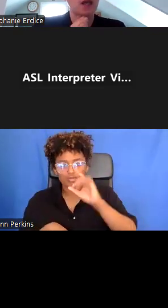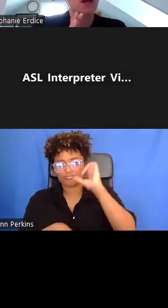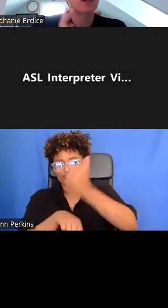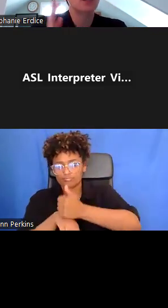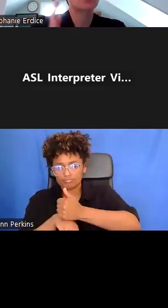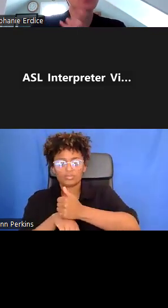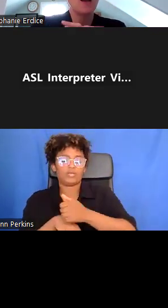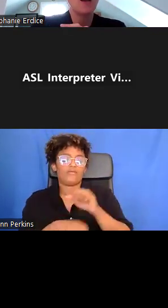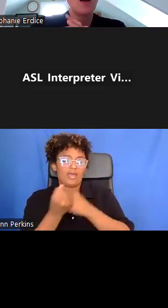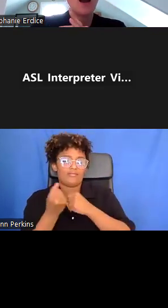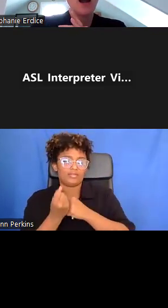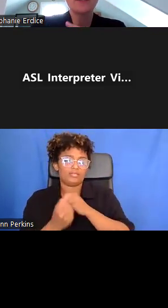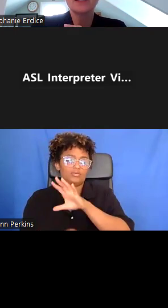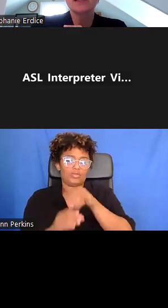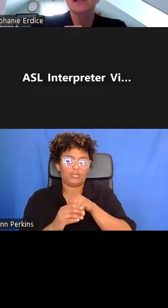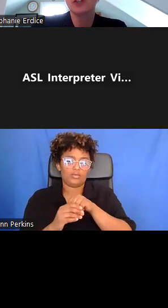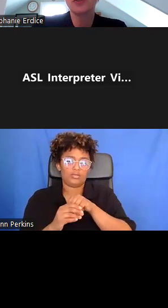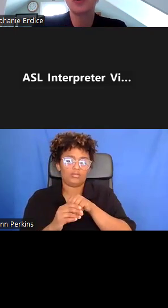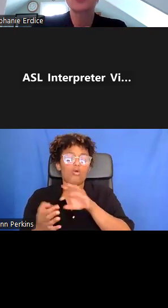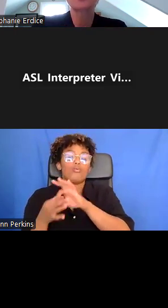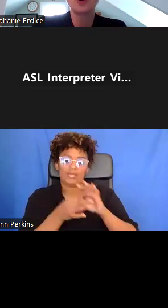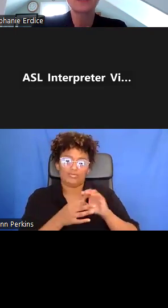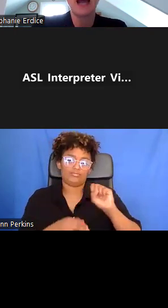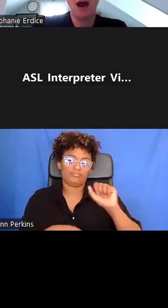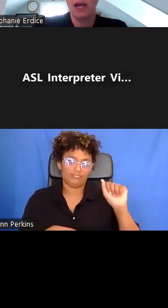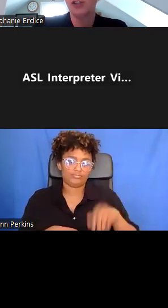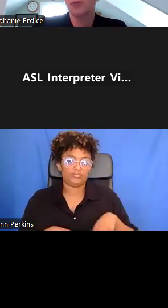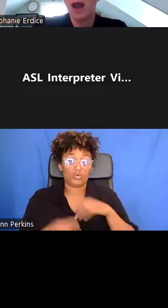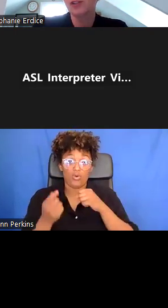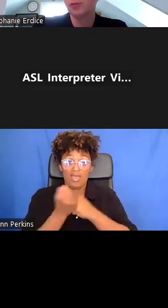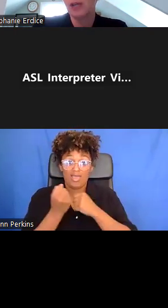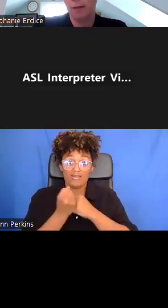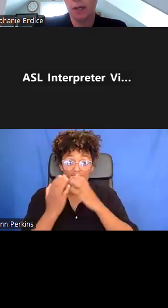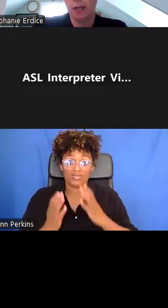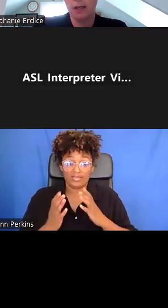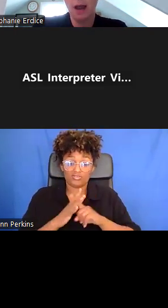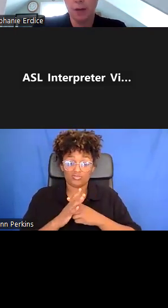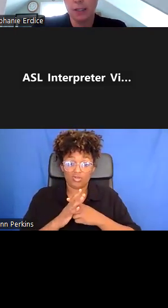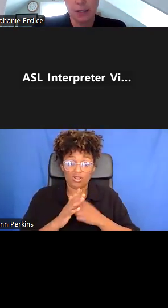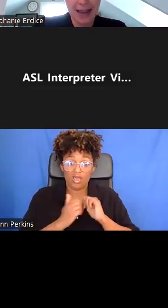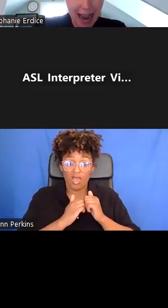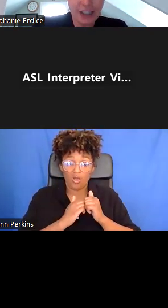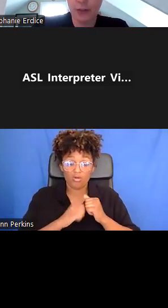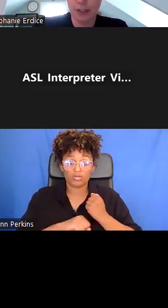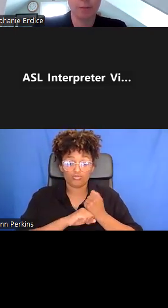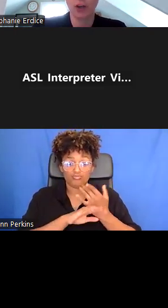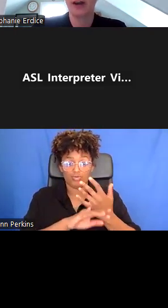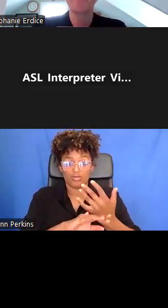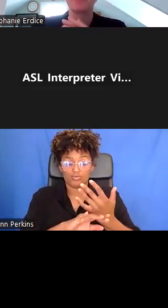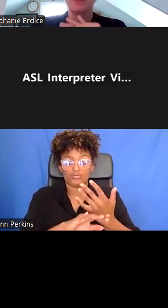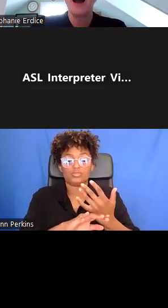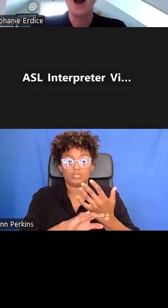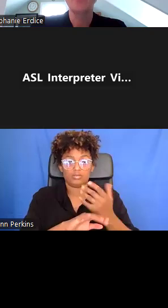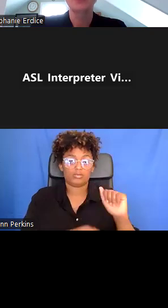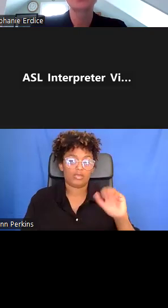assault. So advocates in sexual assault started out as grassroots advocates activism,